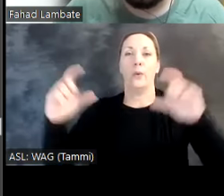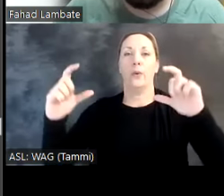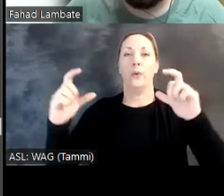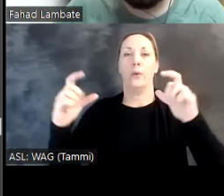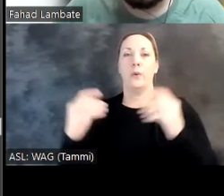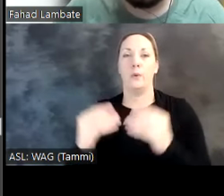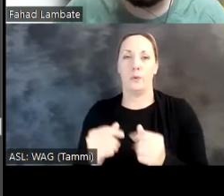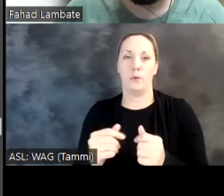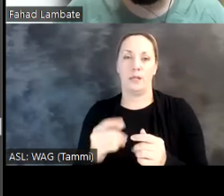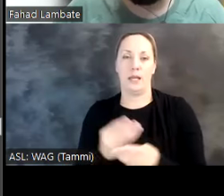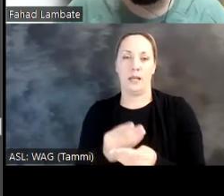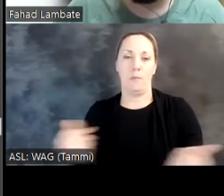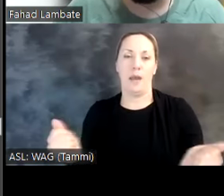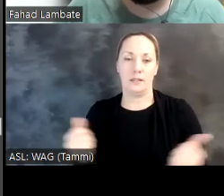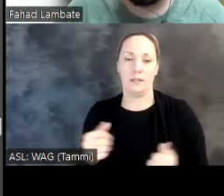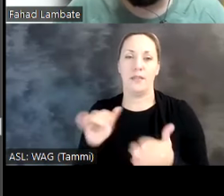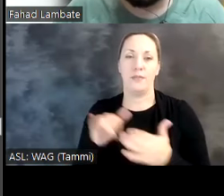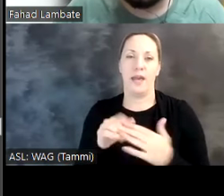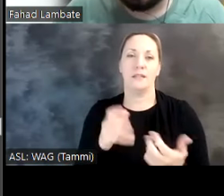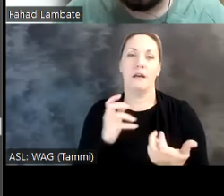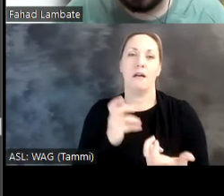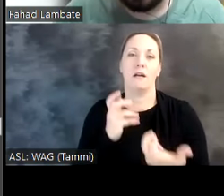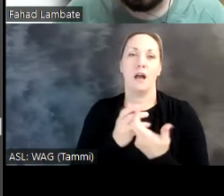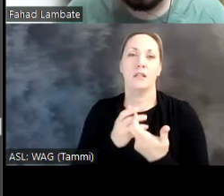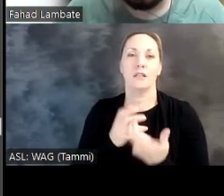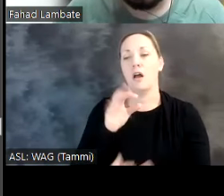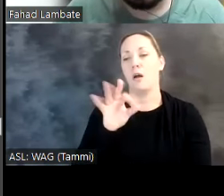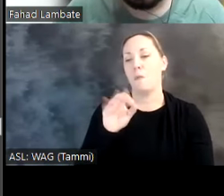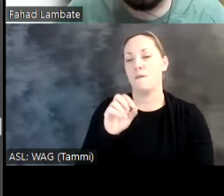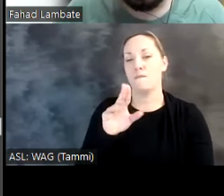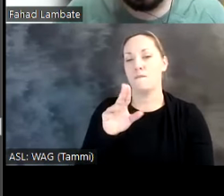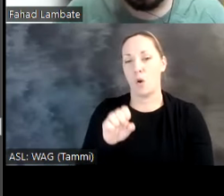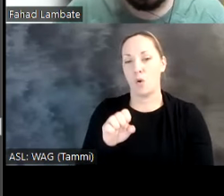also one of the way a custom focus styling can be applied.